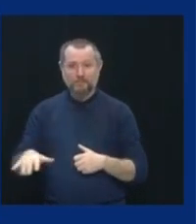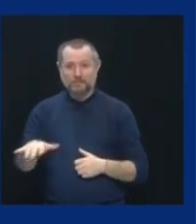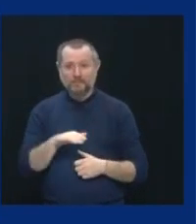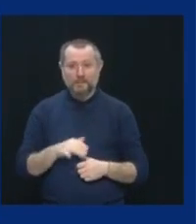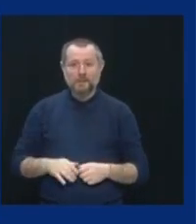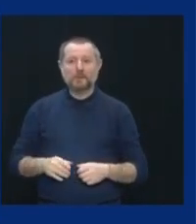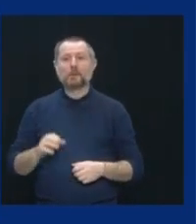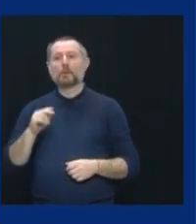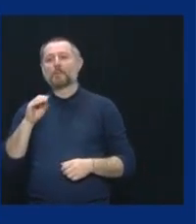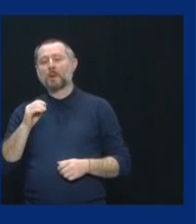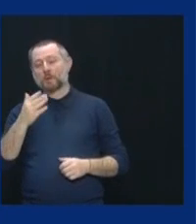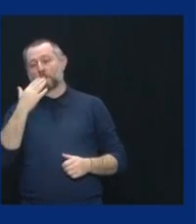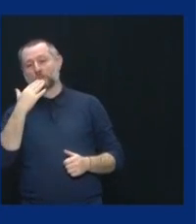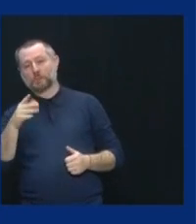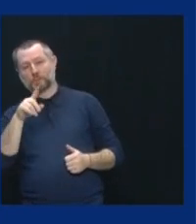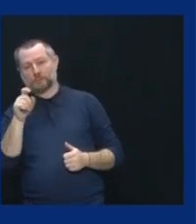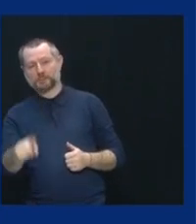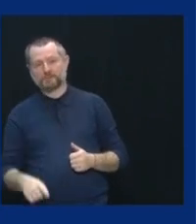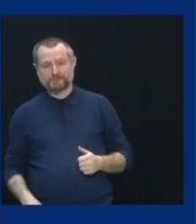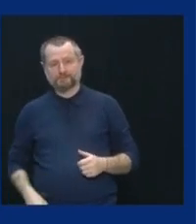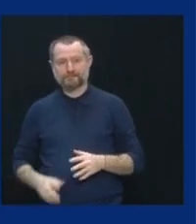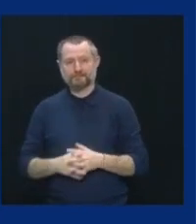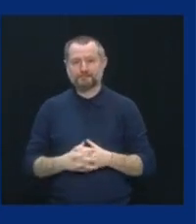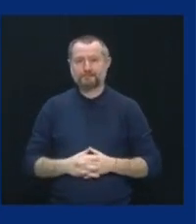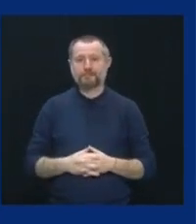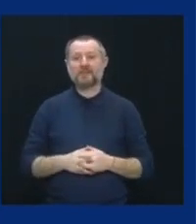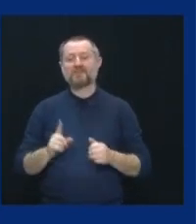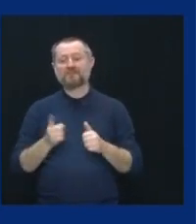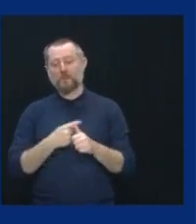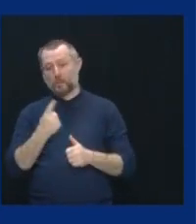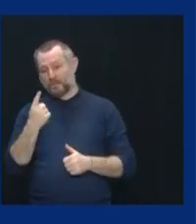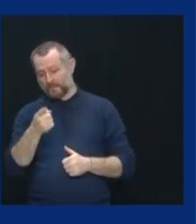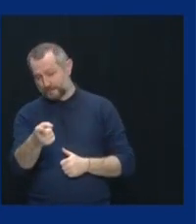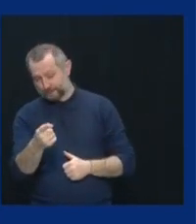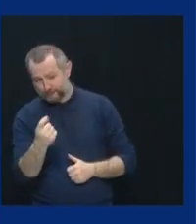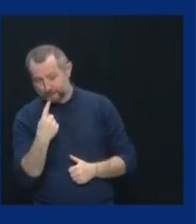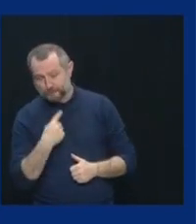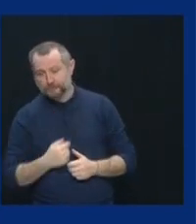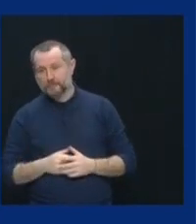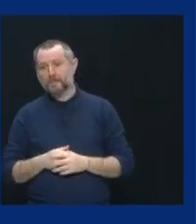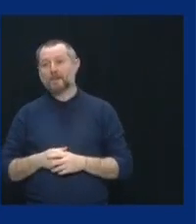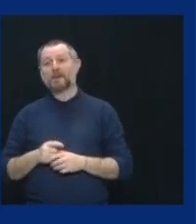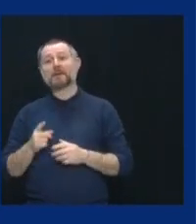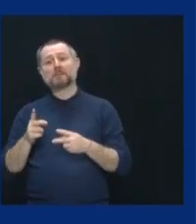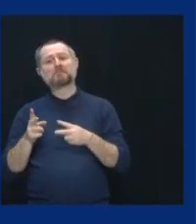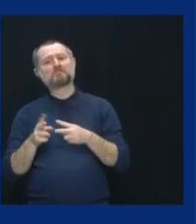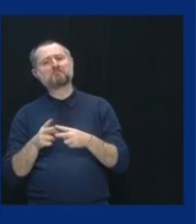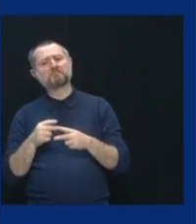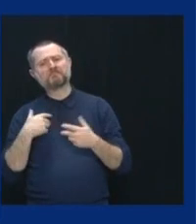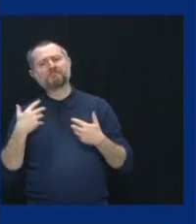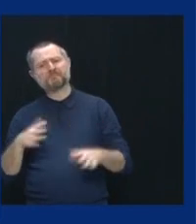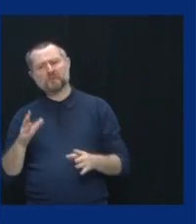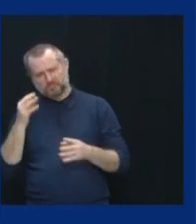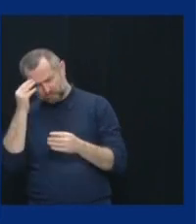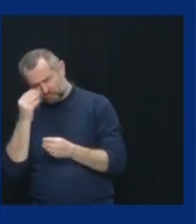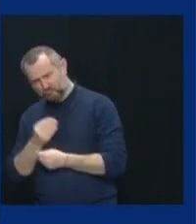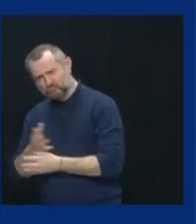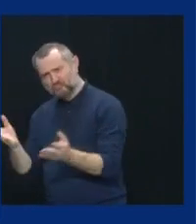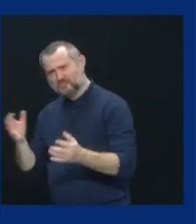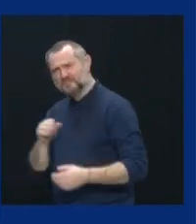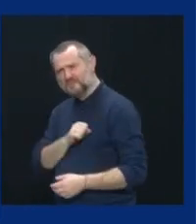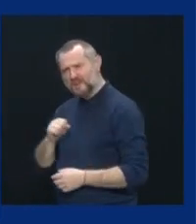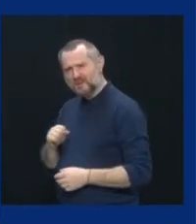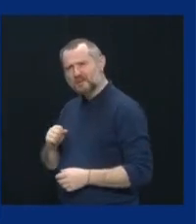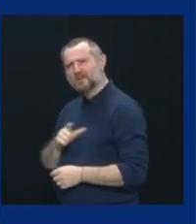Steve, good question. Two questions. First one, both houses were told. The state legislators are